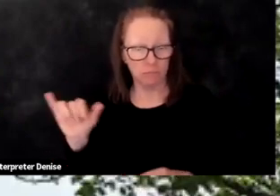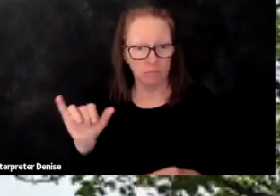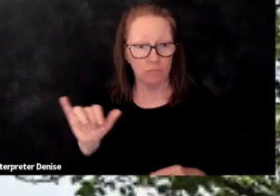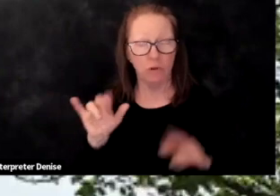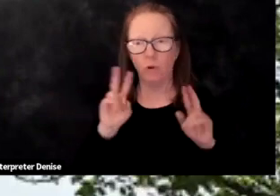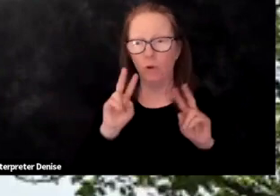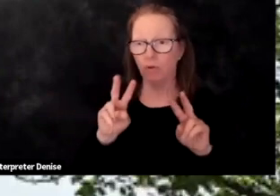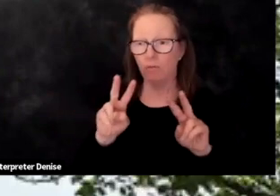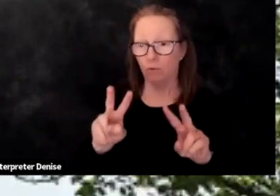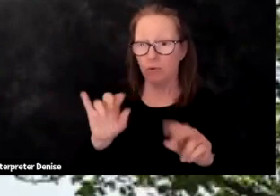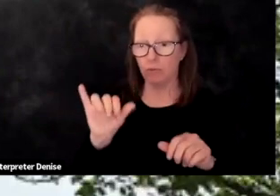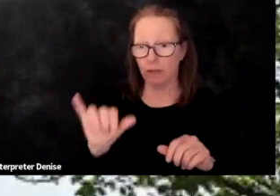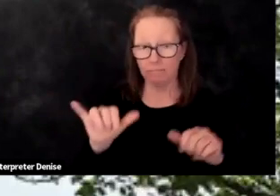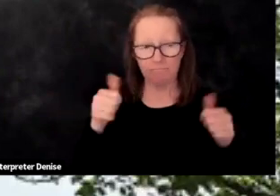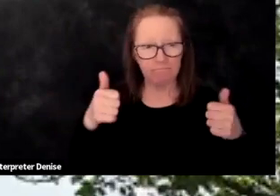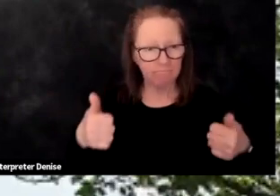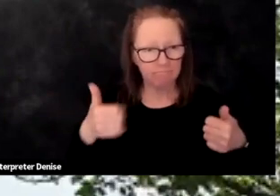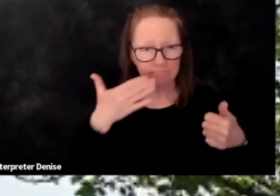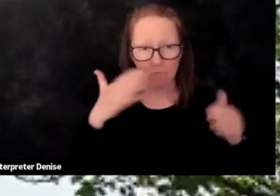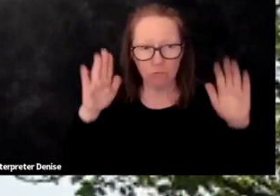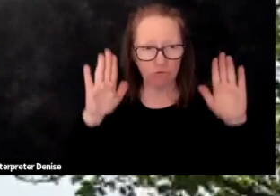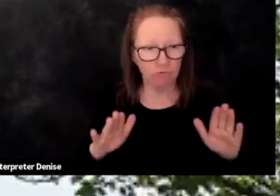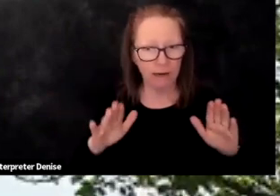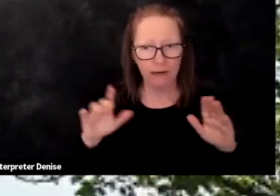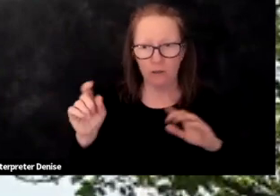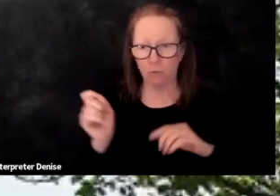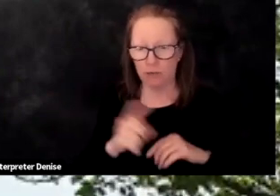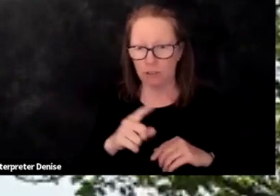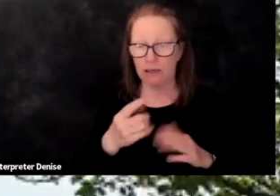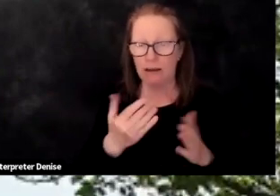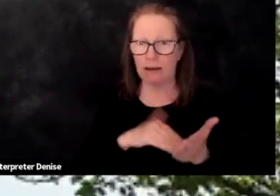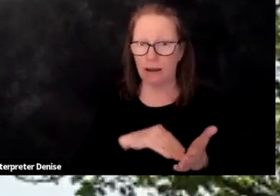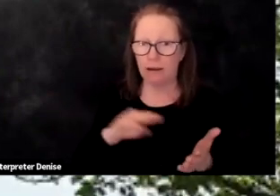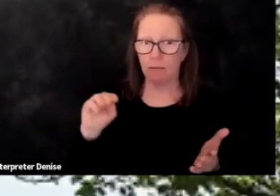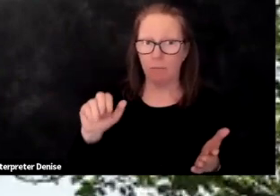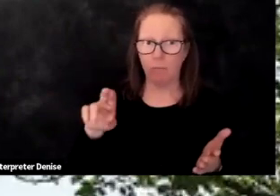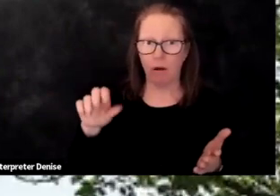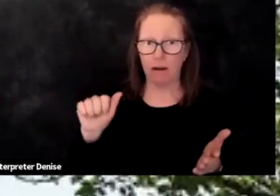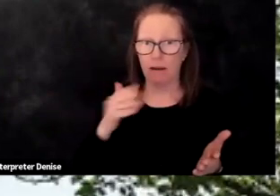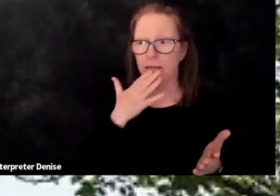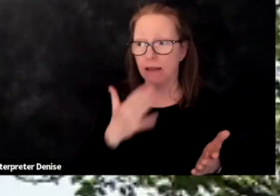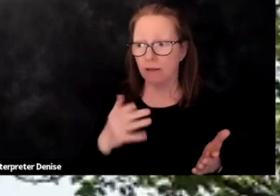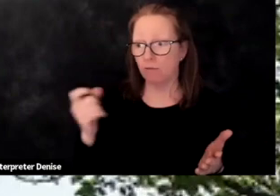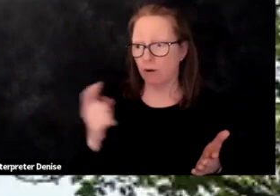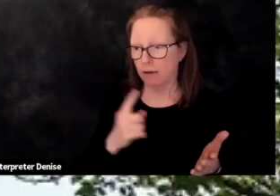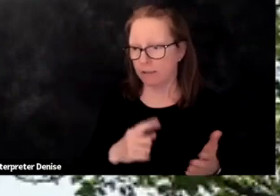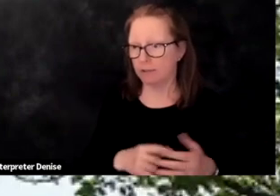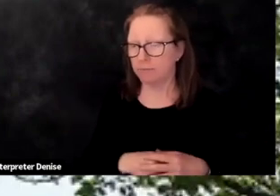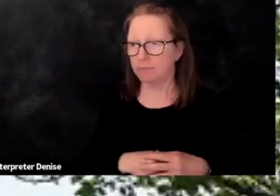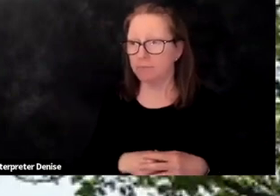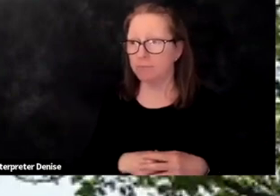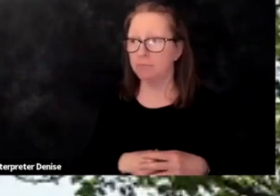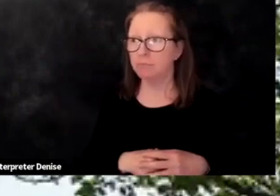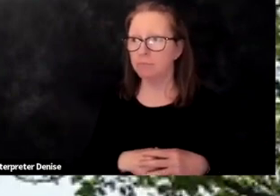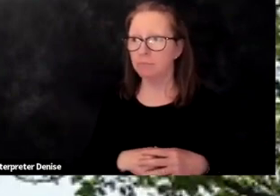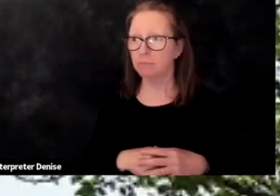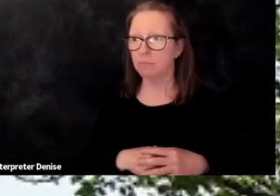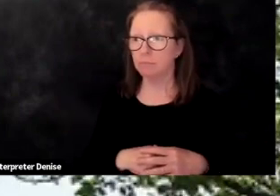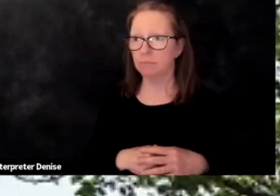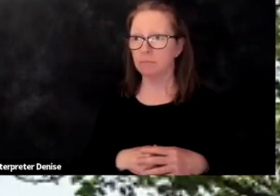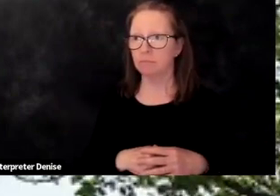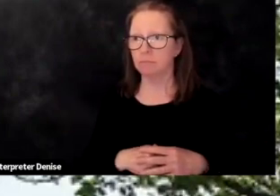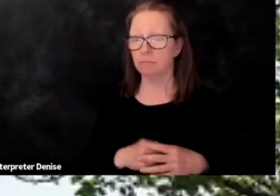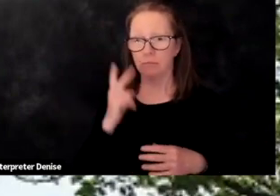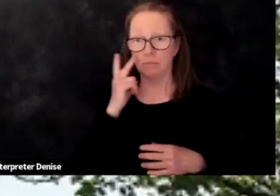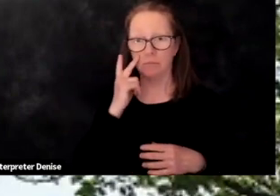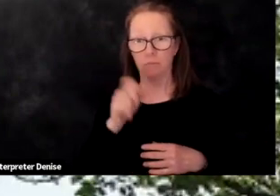That was a great question. And thanks again, Monica, for posting that. So let me see what other questions we